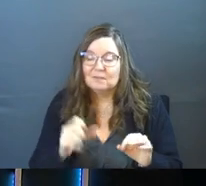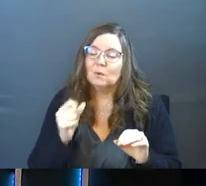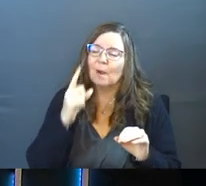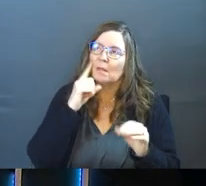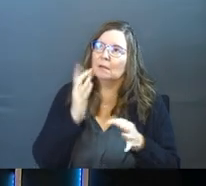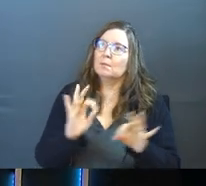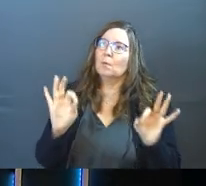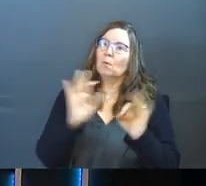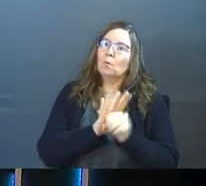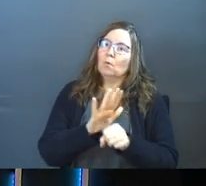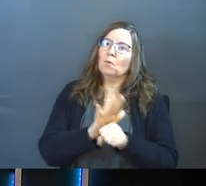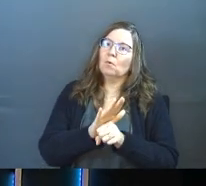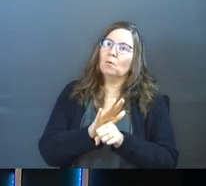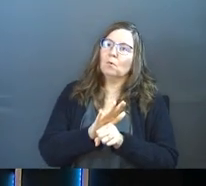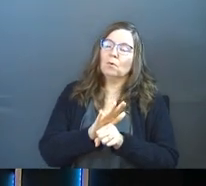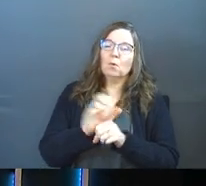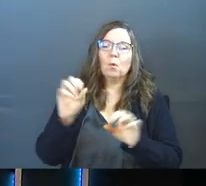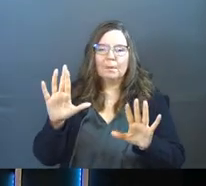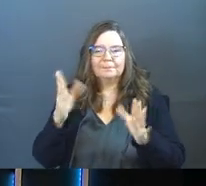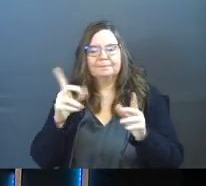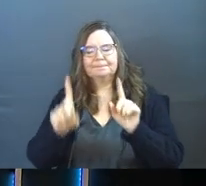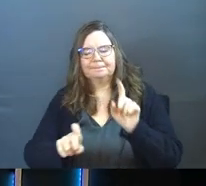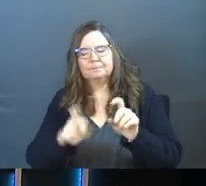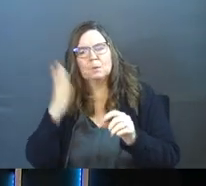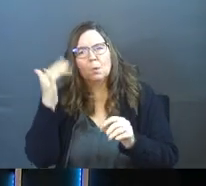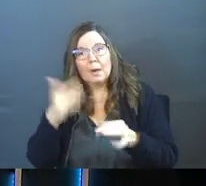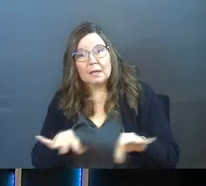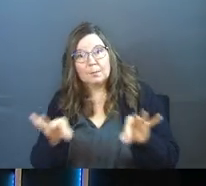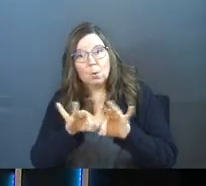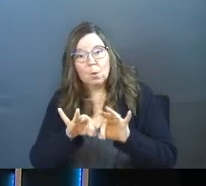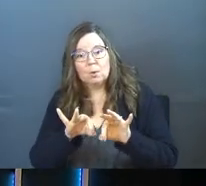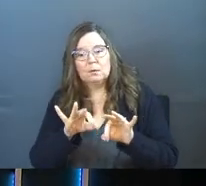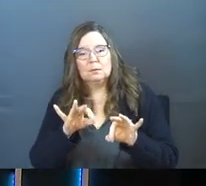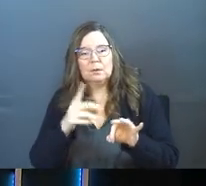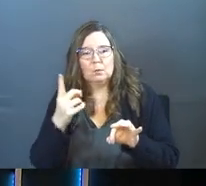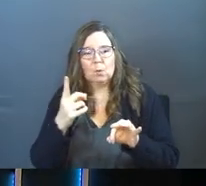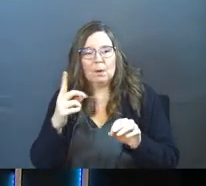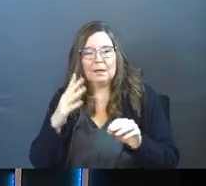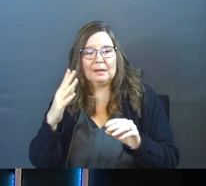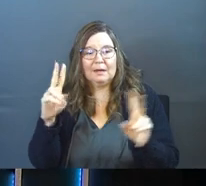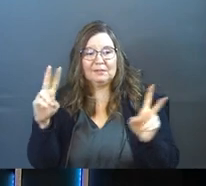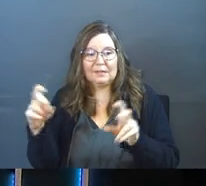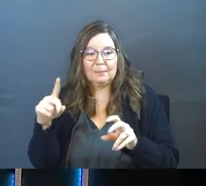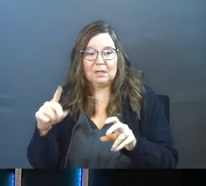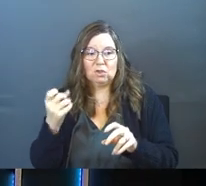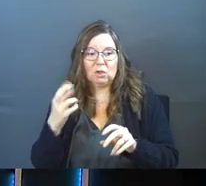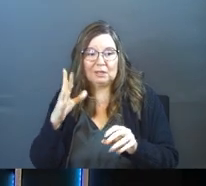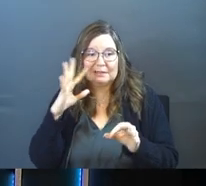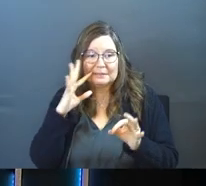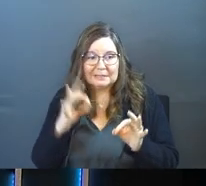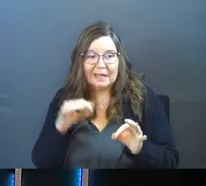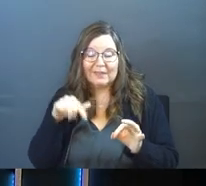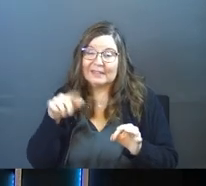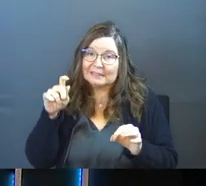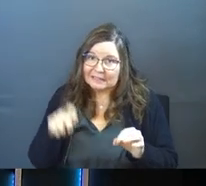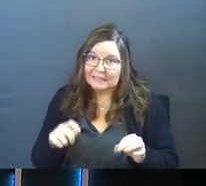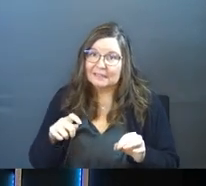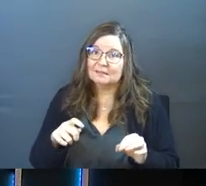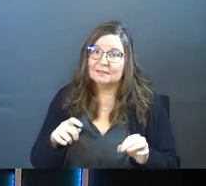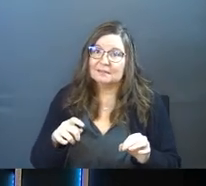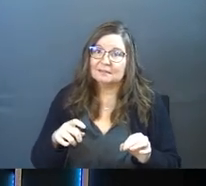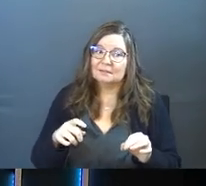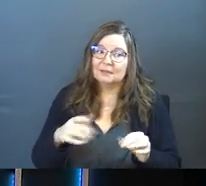is important enough, or let me ask a question. Why was this important enough to be one of the topics that your elders decided this needs to